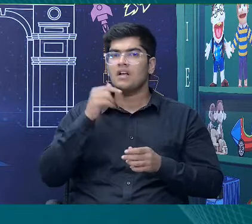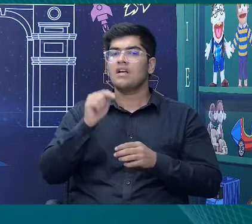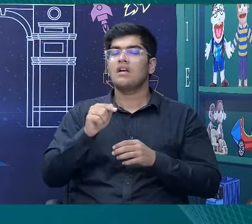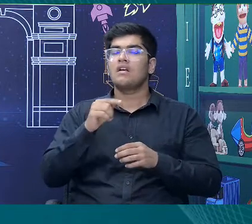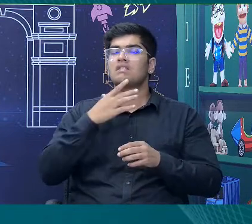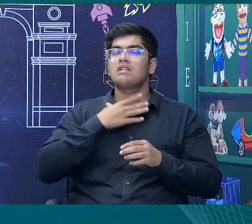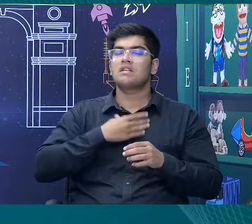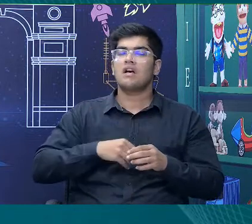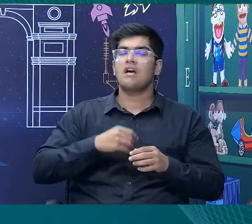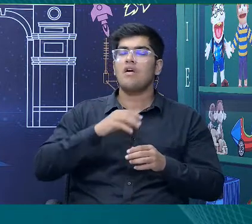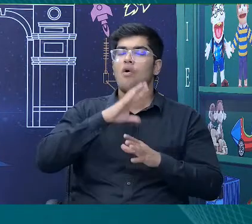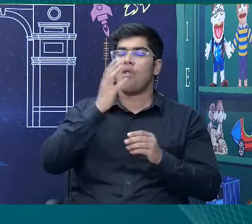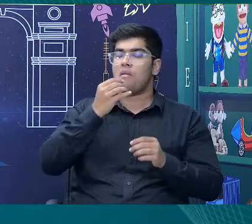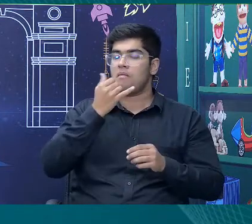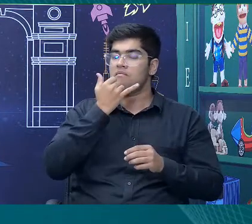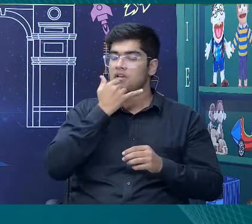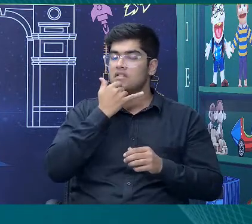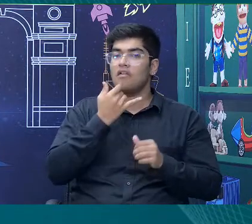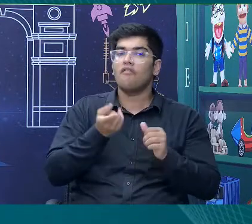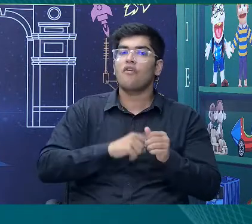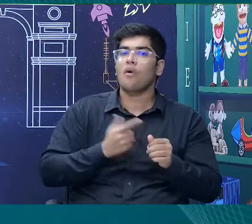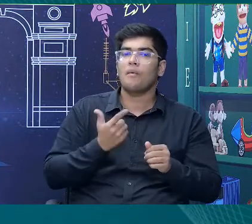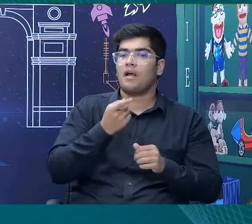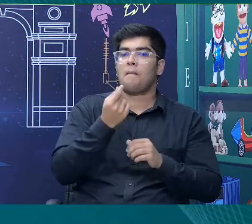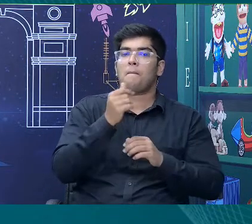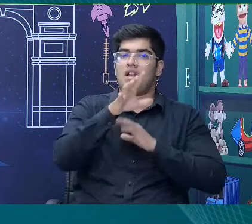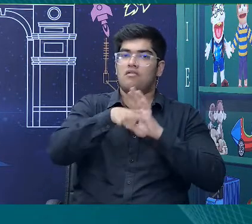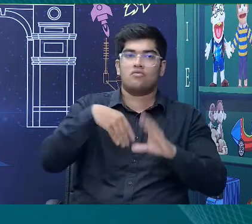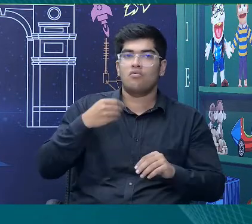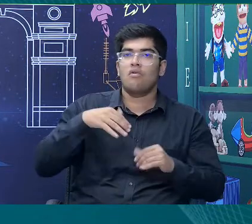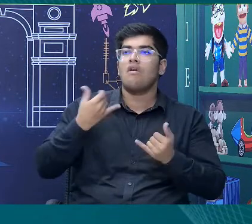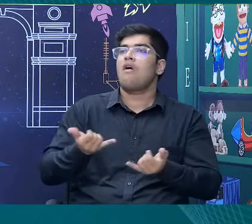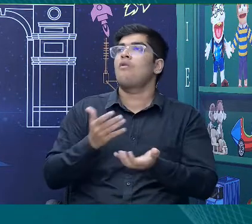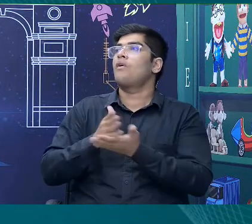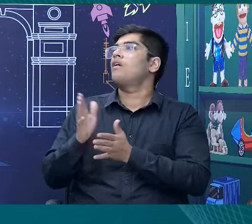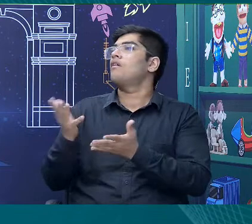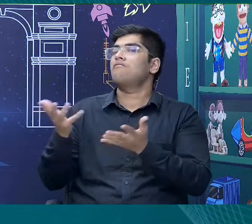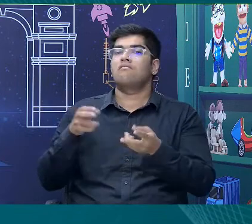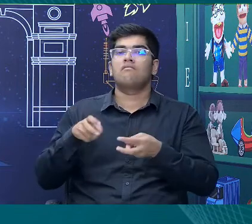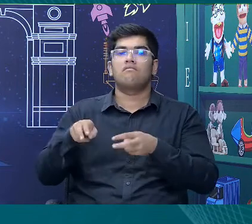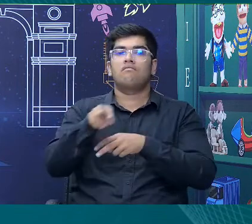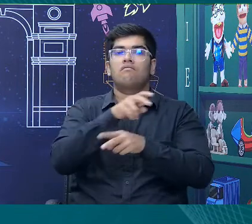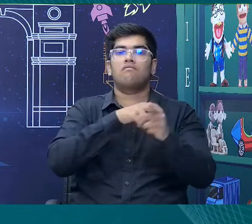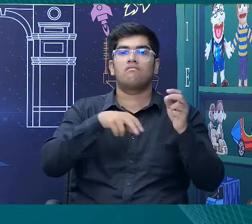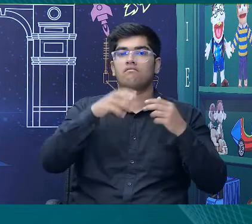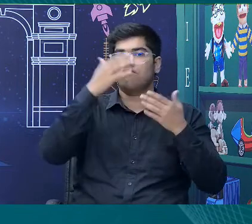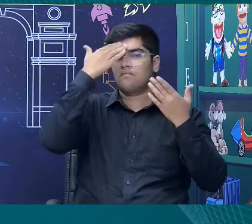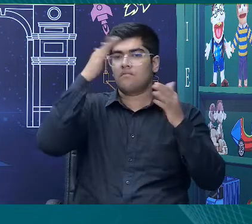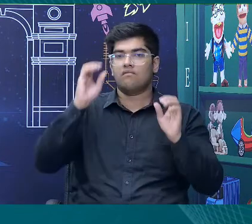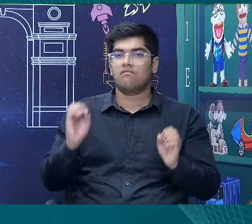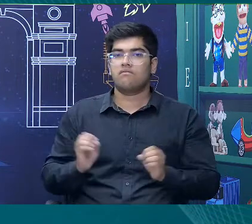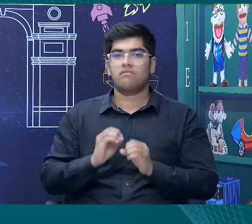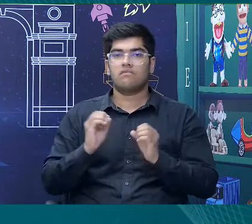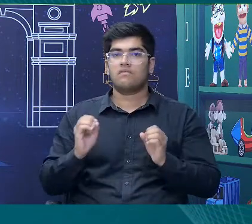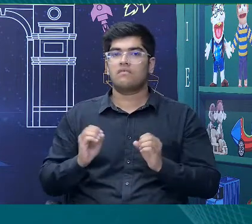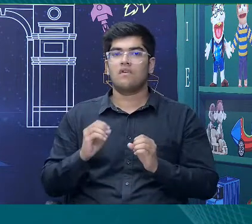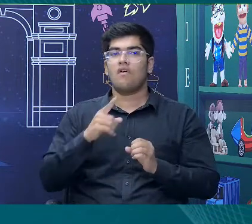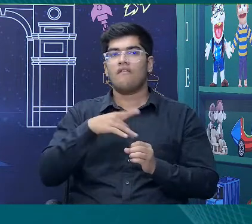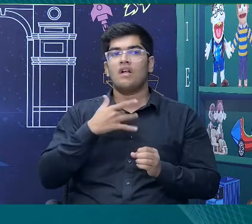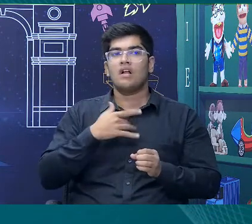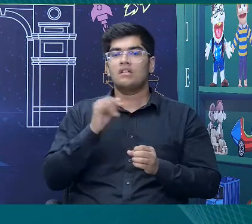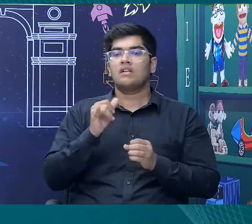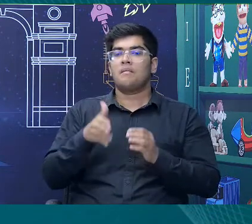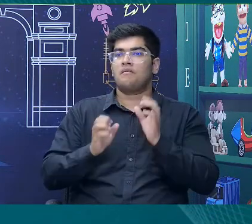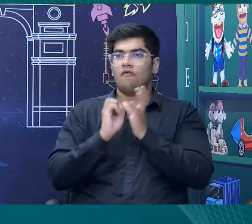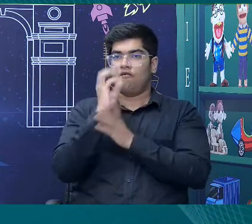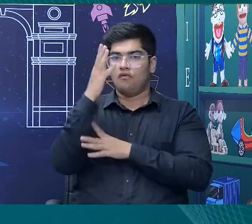because he stole that man's money that he has now lost his way in the woods, and this forest began to seem like a prison to him from